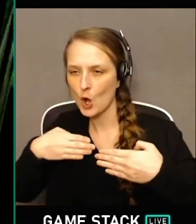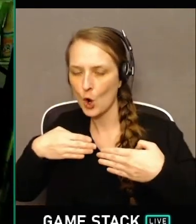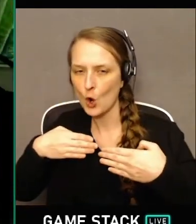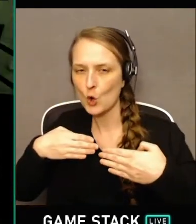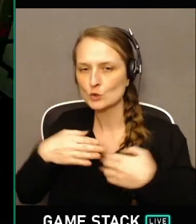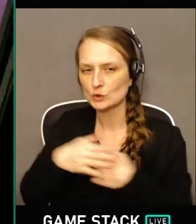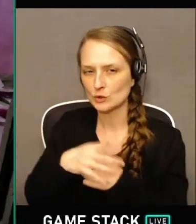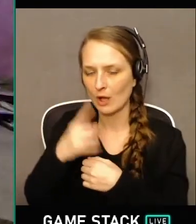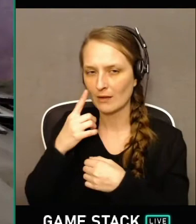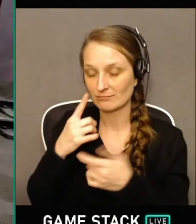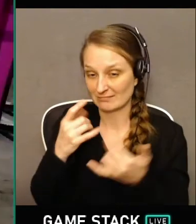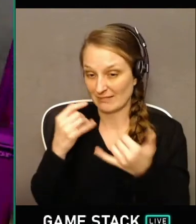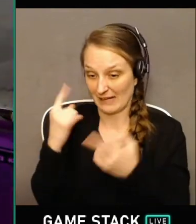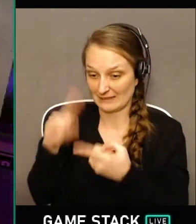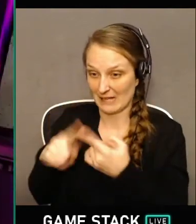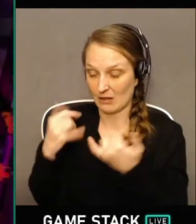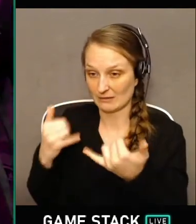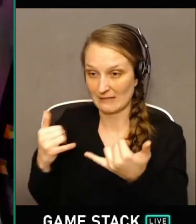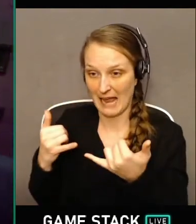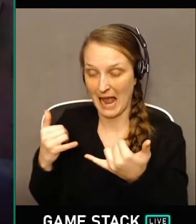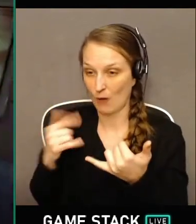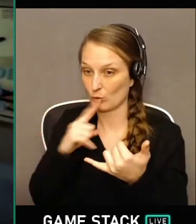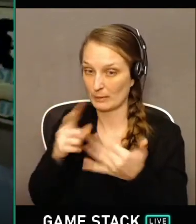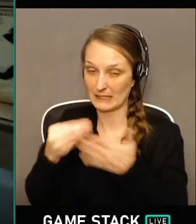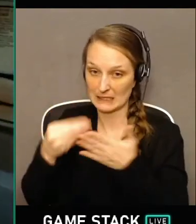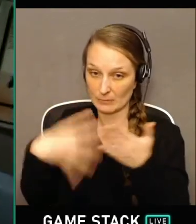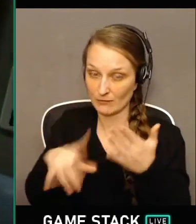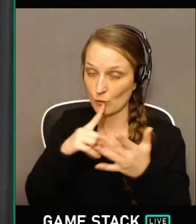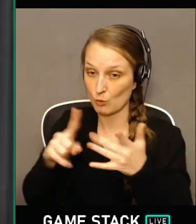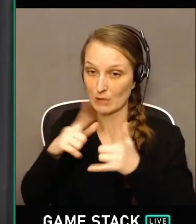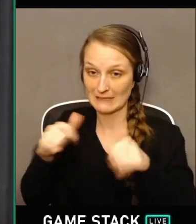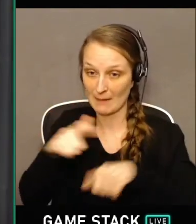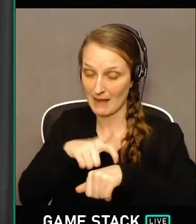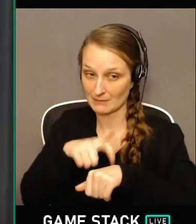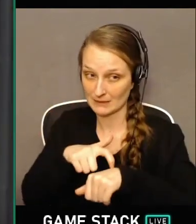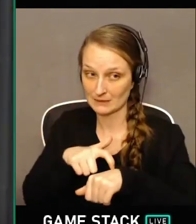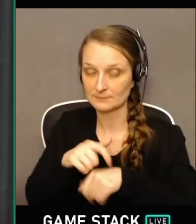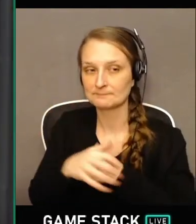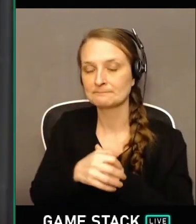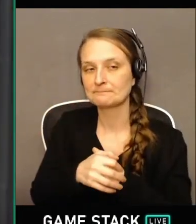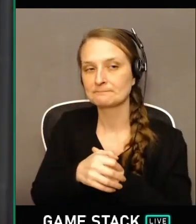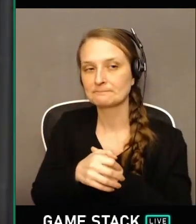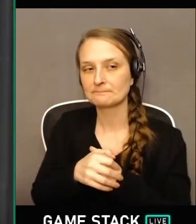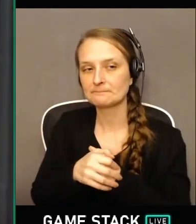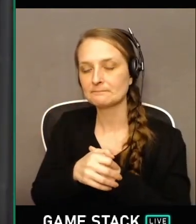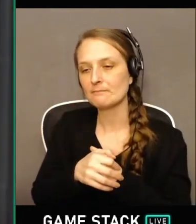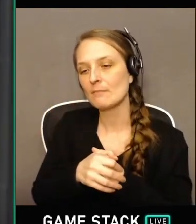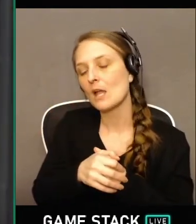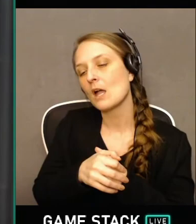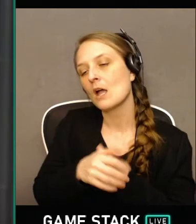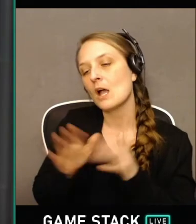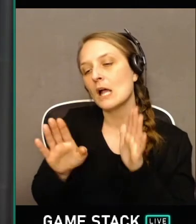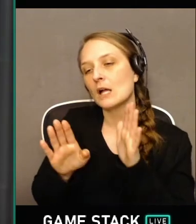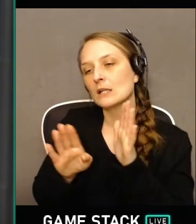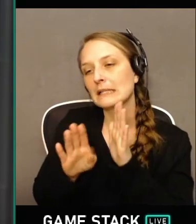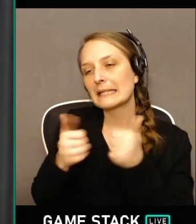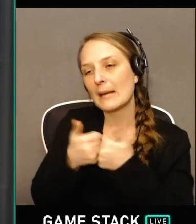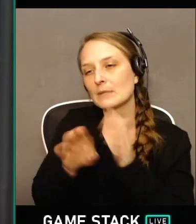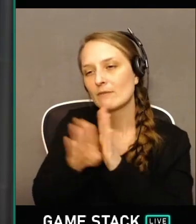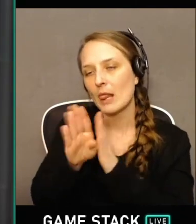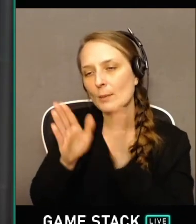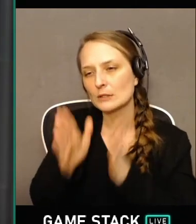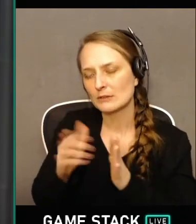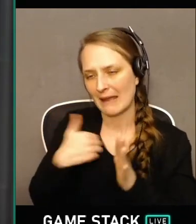now, would have been prohibitively expensive for real-time applications. Traditionally, game developers baked most lighting offline and